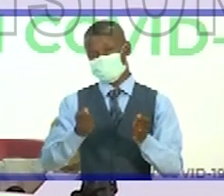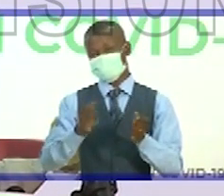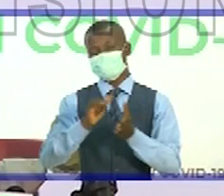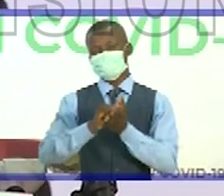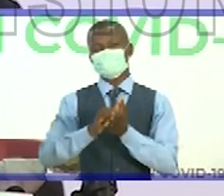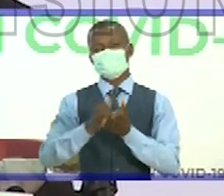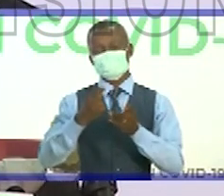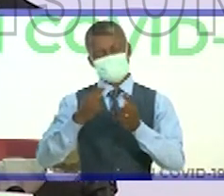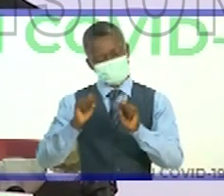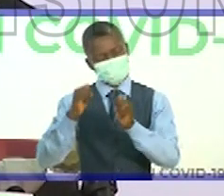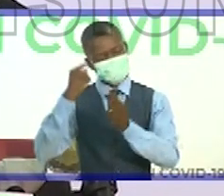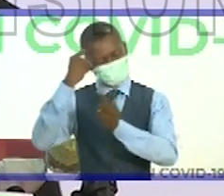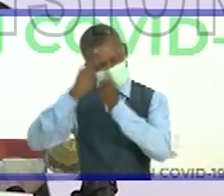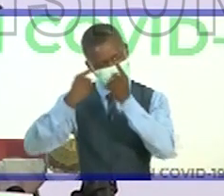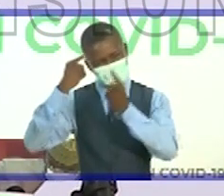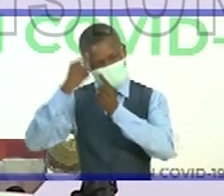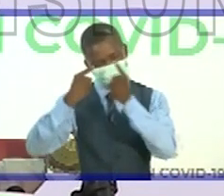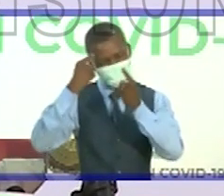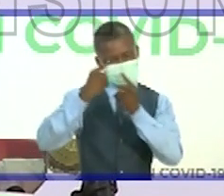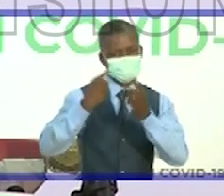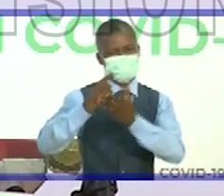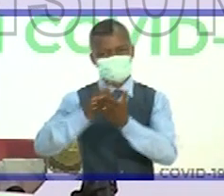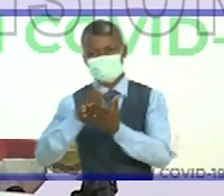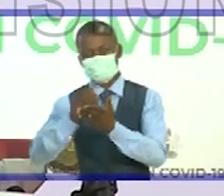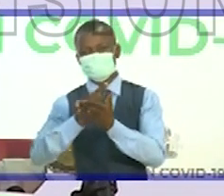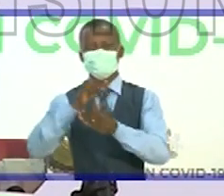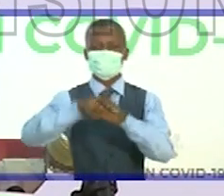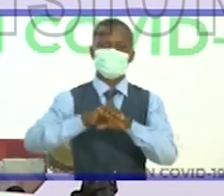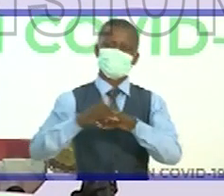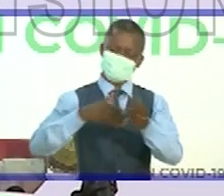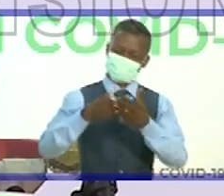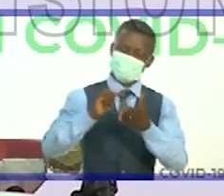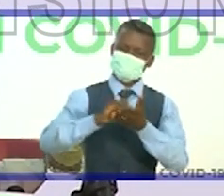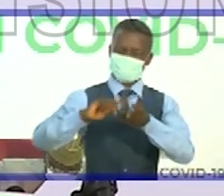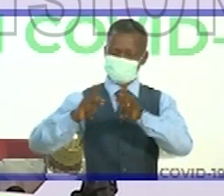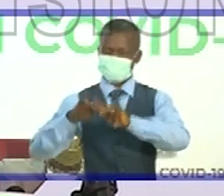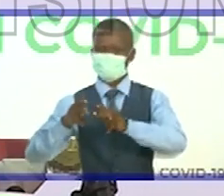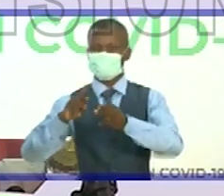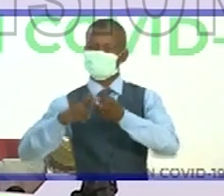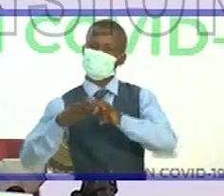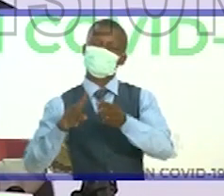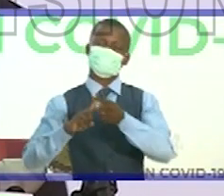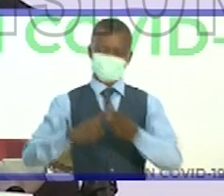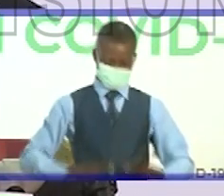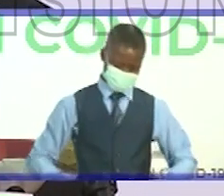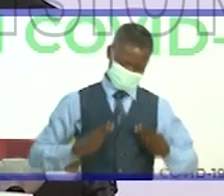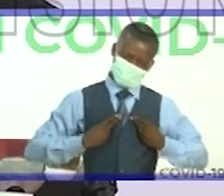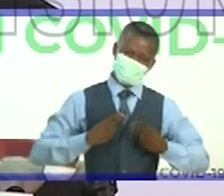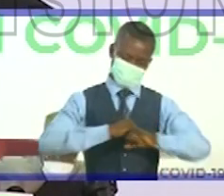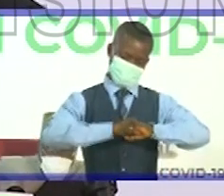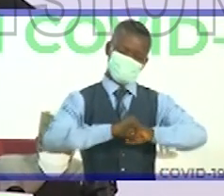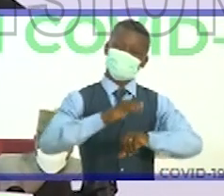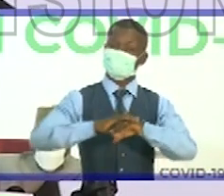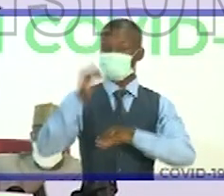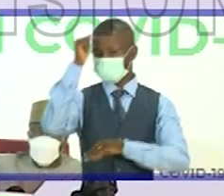the thinking and intervening on issues relating to health security on a Pan-African basis.